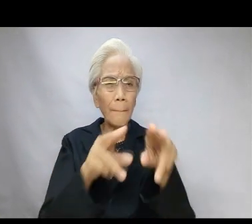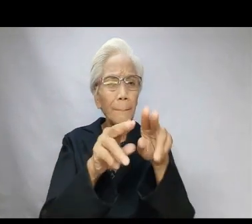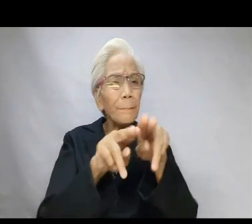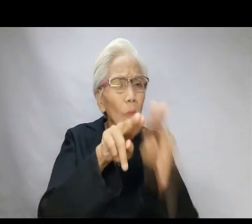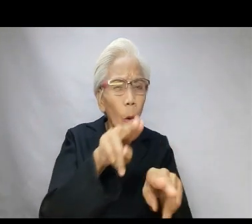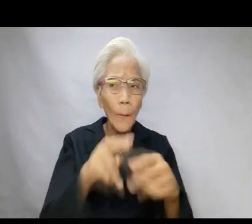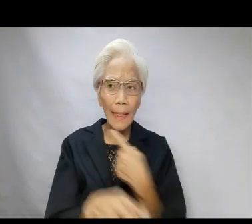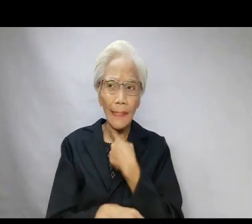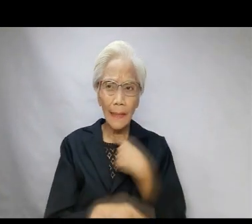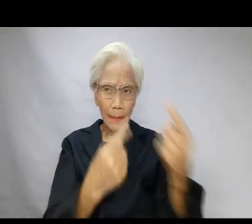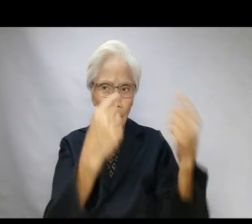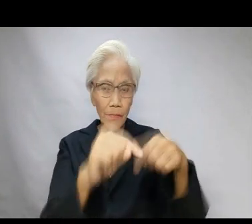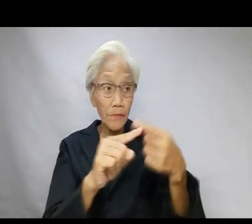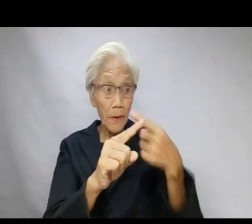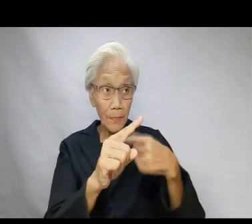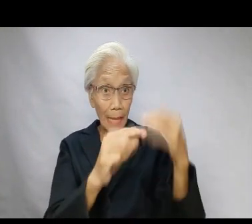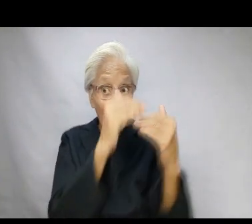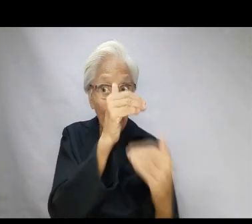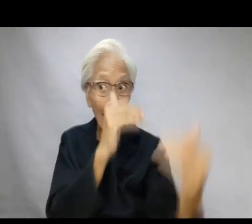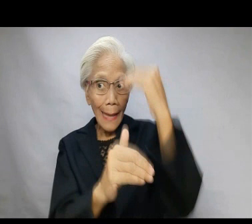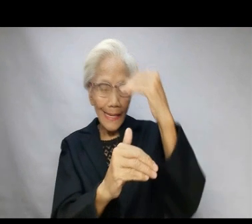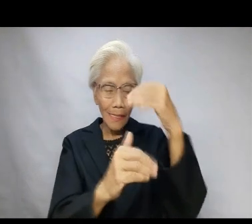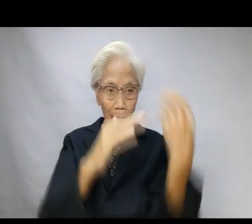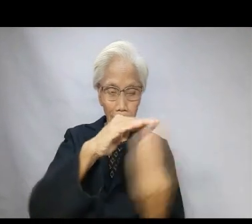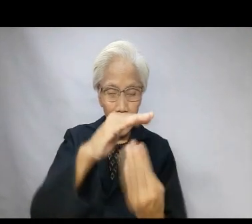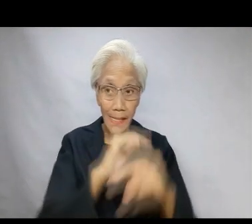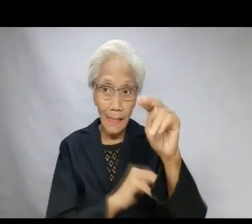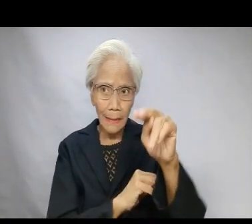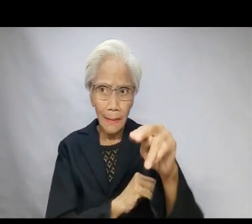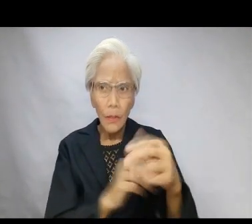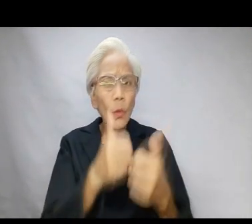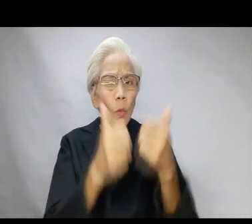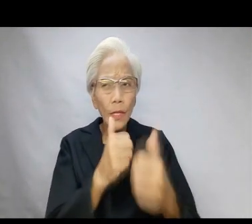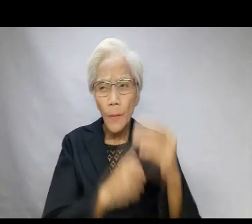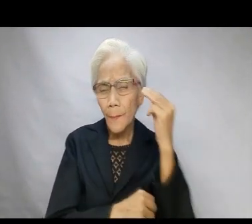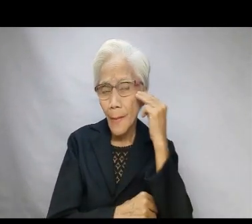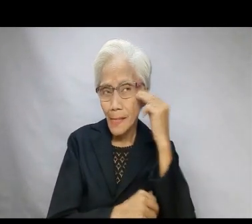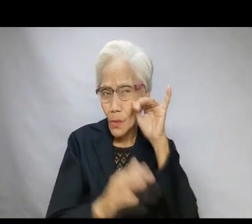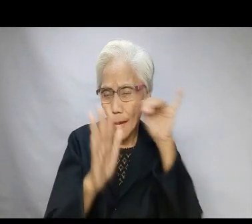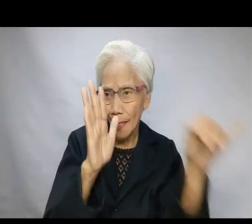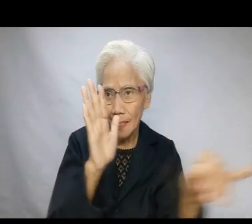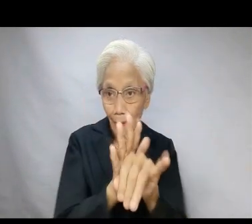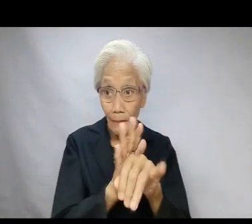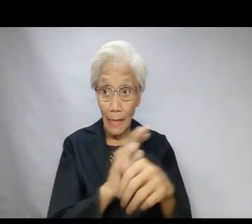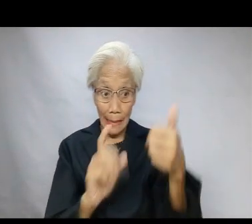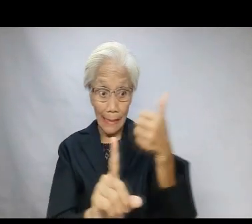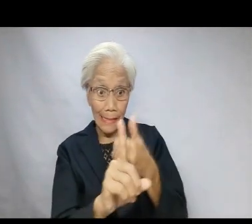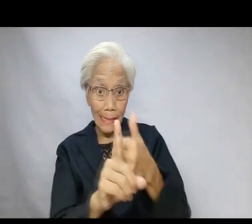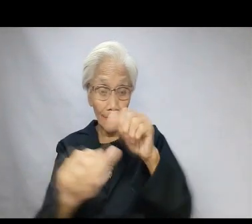that polydipsic abnormal thirst may come from the highest basic needs, which